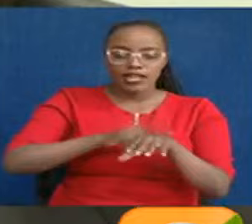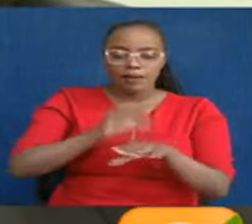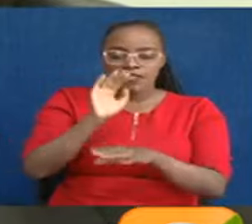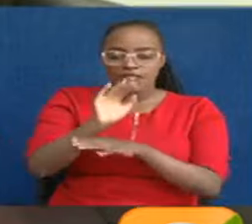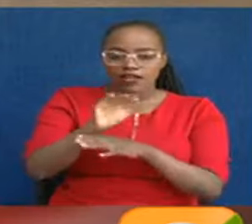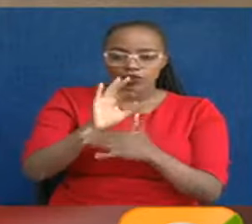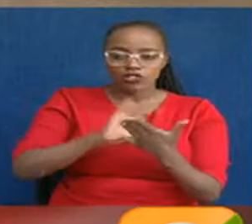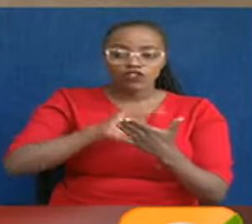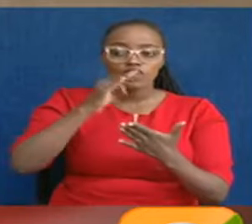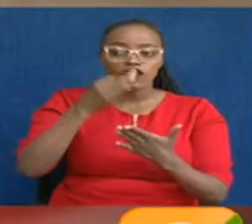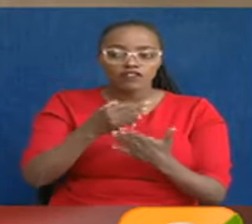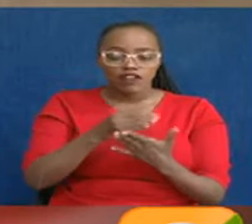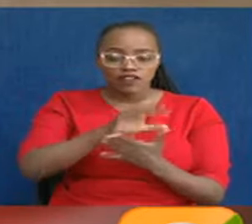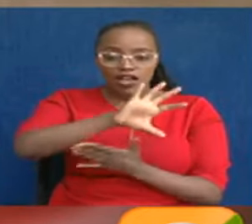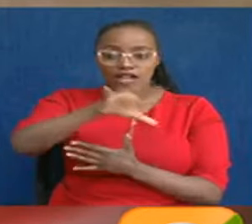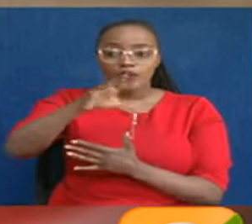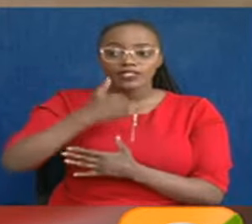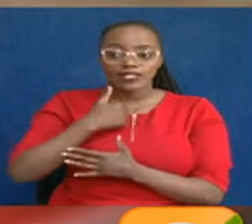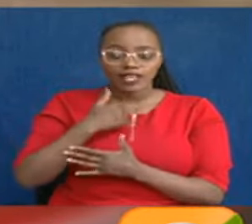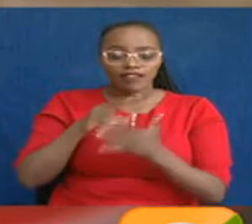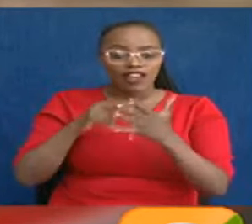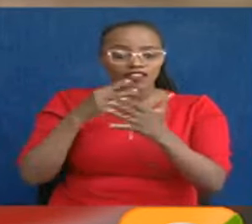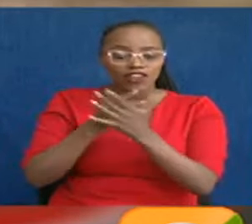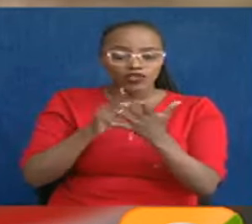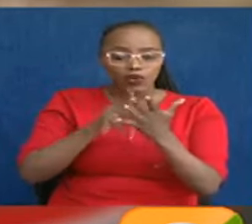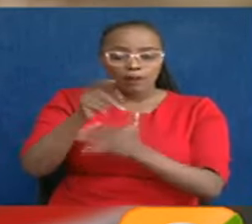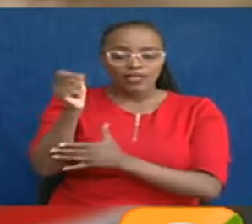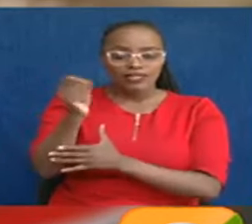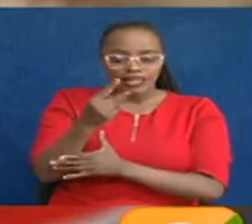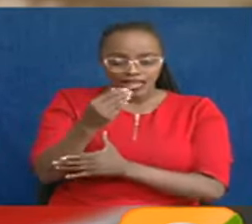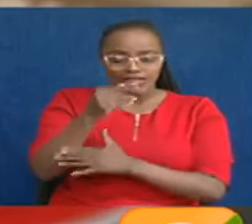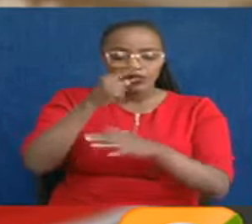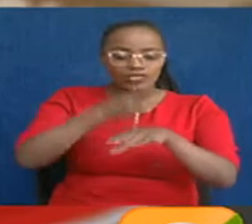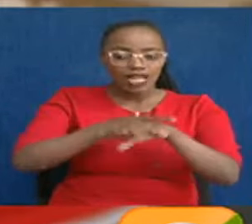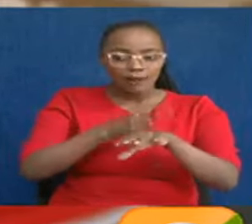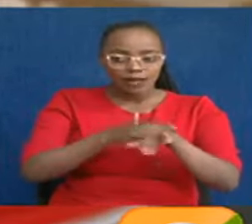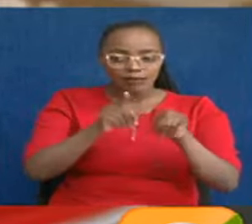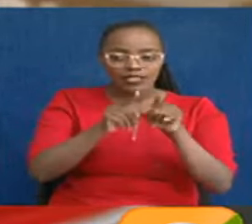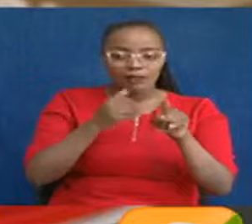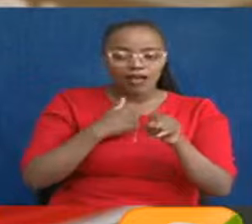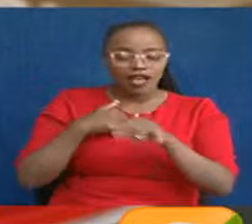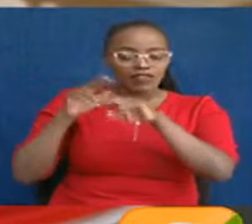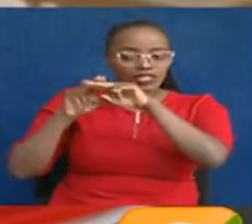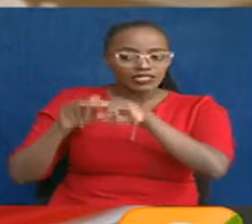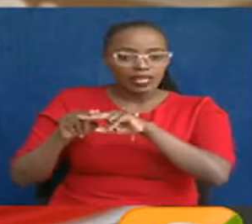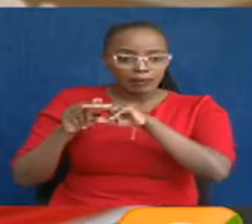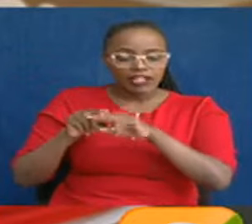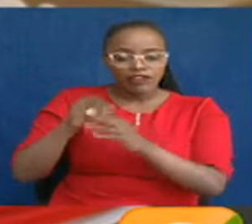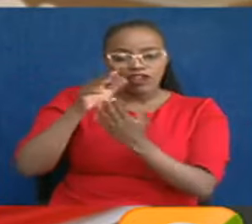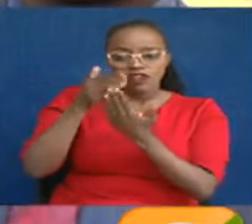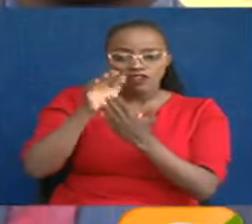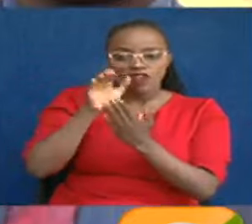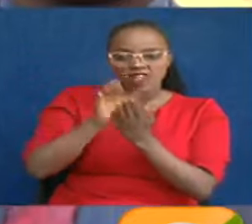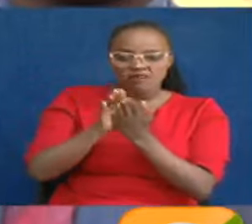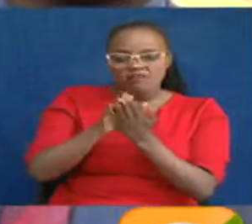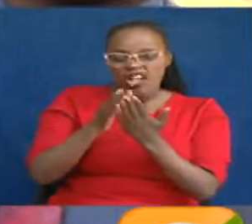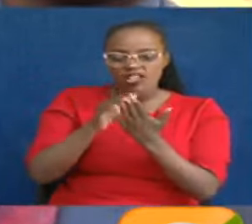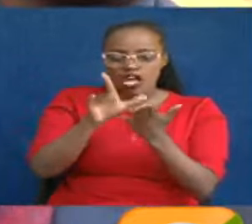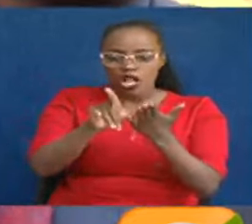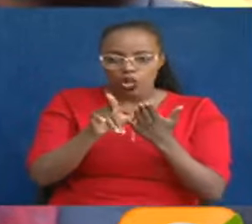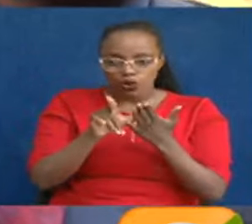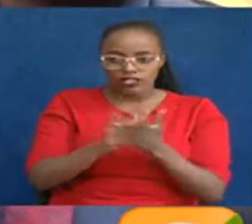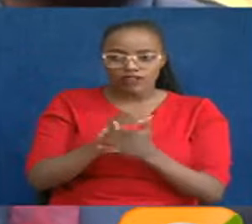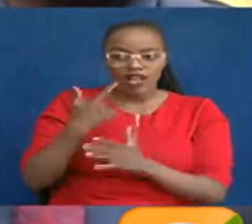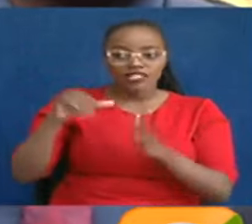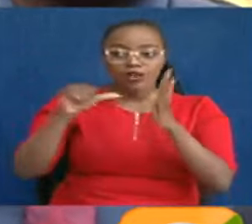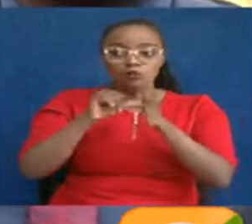of funds. Counties have been failing to pay salaries on time and ending up relying on bank overdrafts. Sisi hatujakuwa